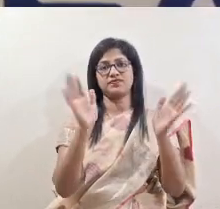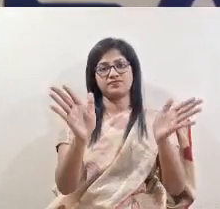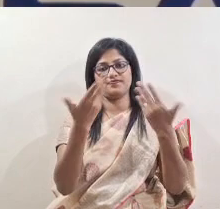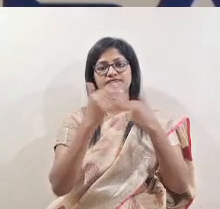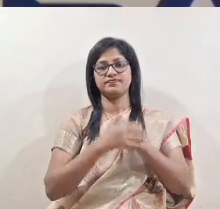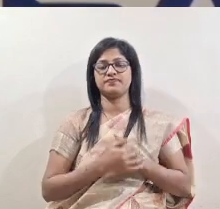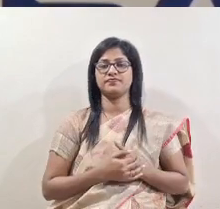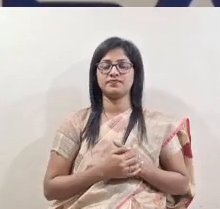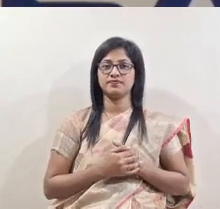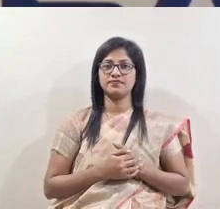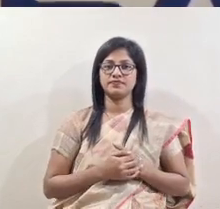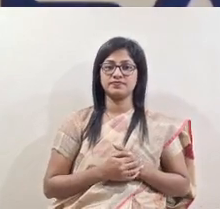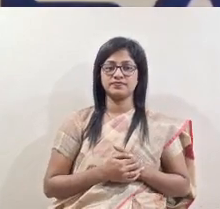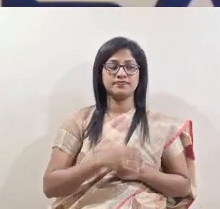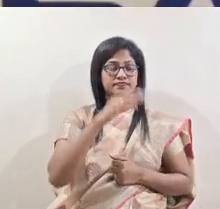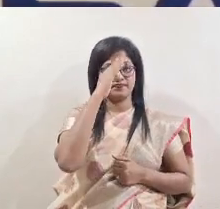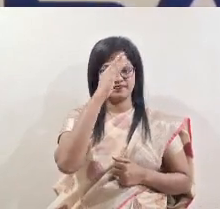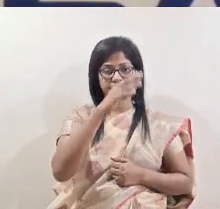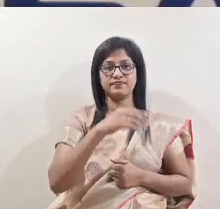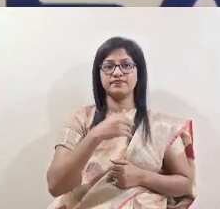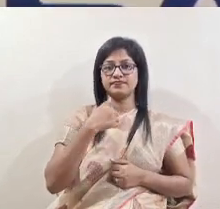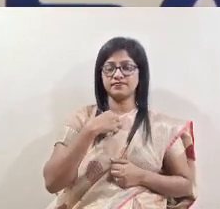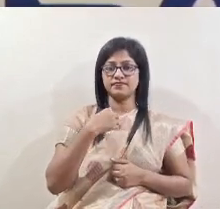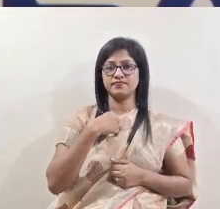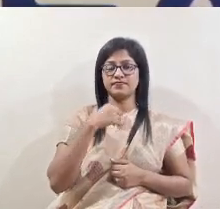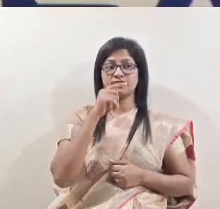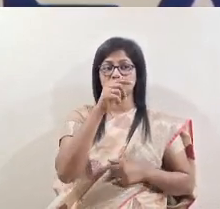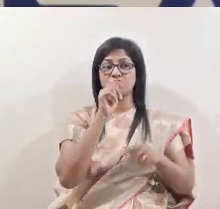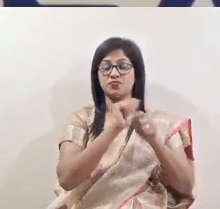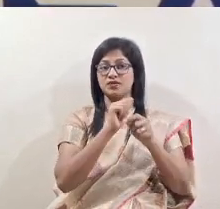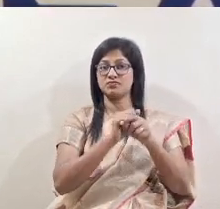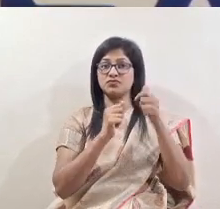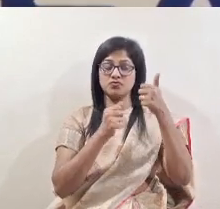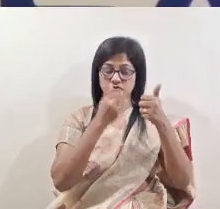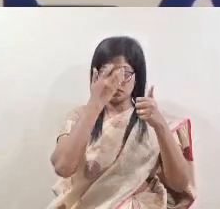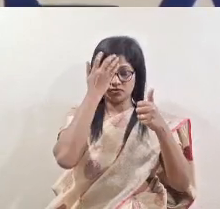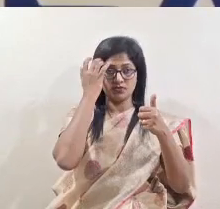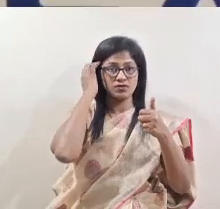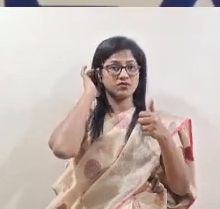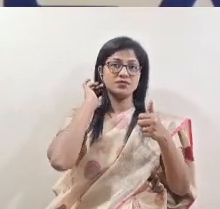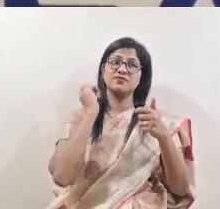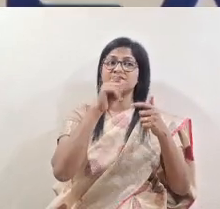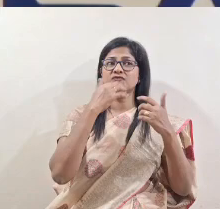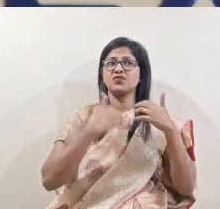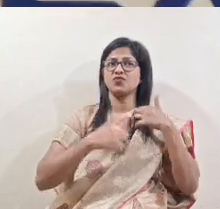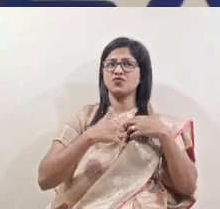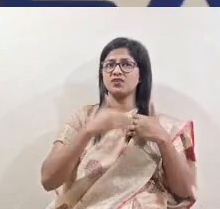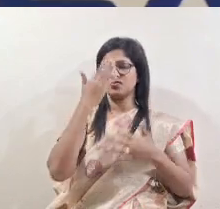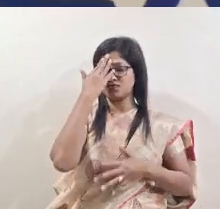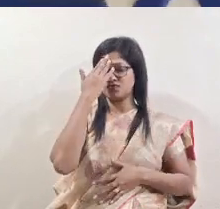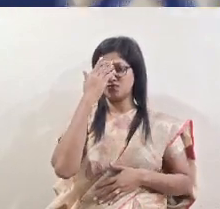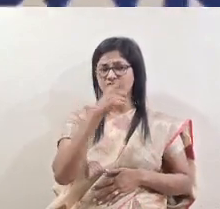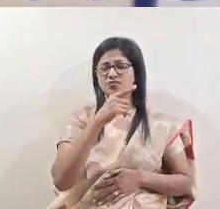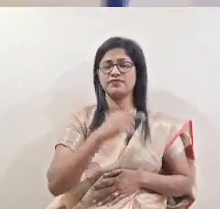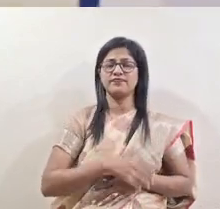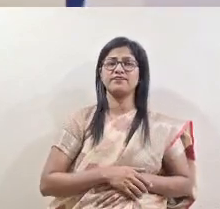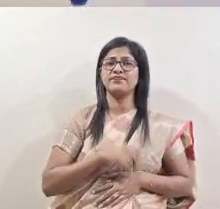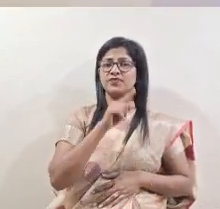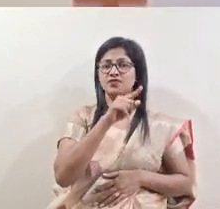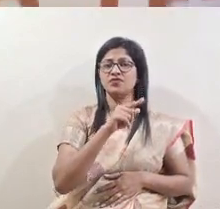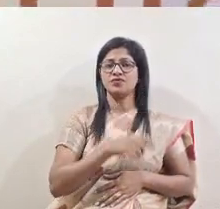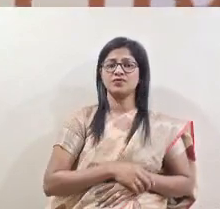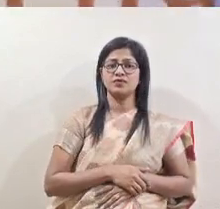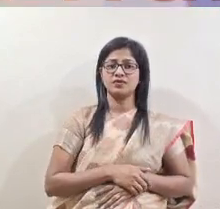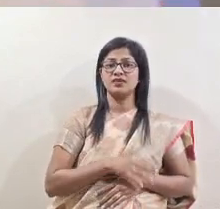Ms. Kartika, please go ahead. Hi, I think it's a great work that you're doing. I'm just curious, how do